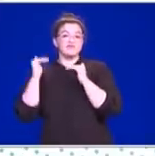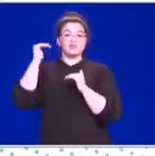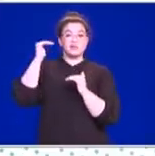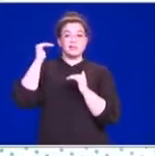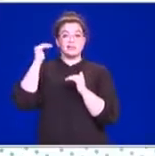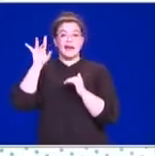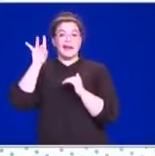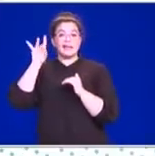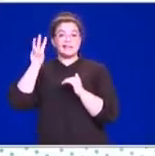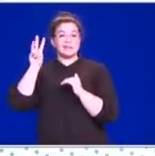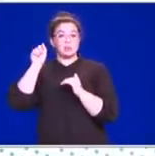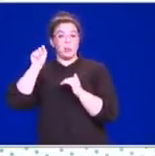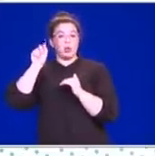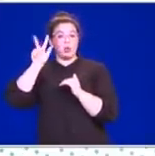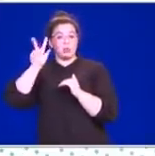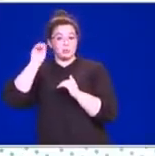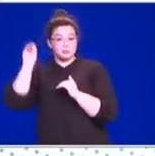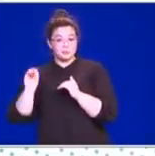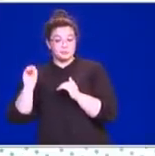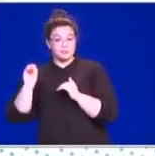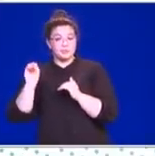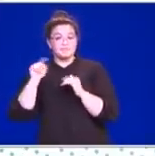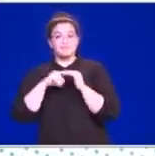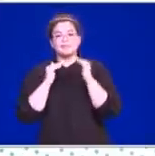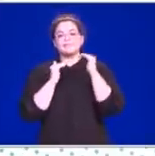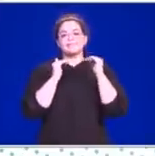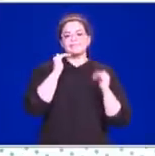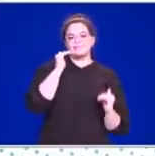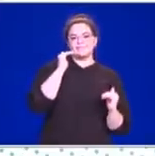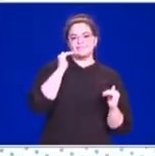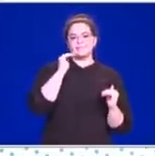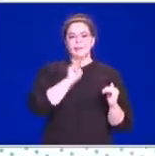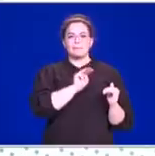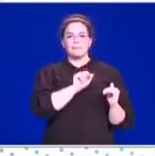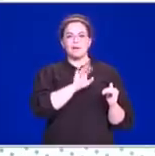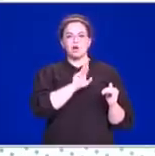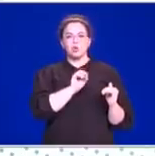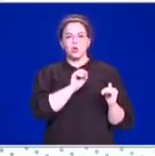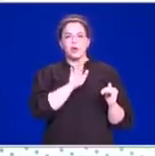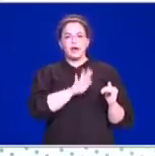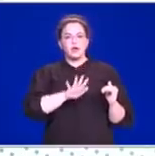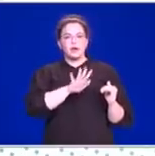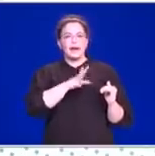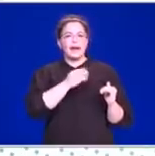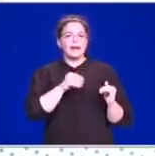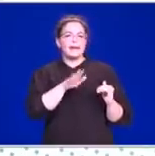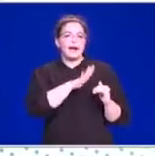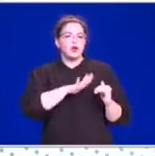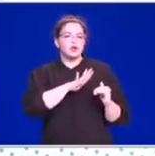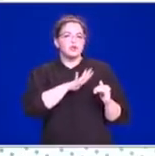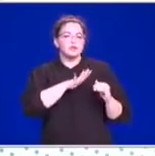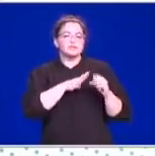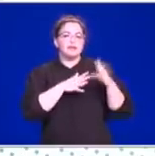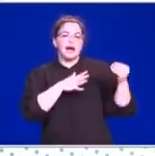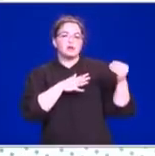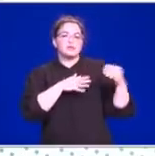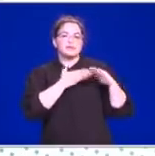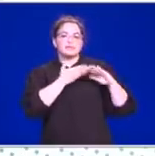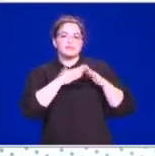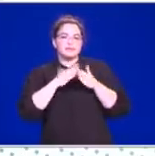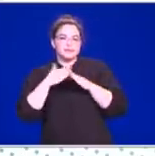to 86.3%, while it decreased in both micro areas and in areas outside of metro and micro